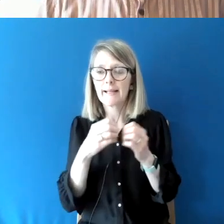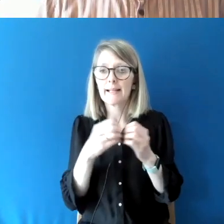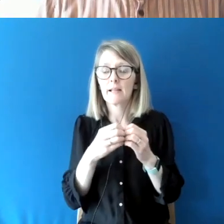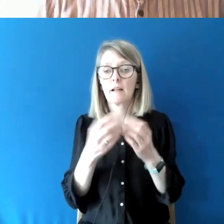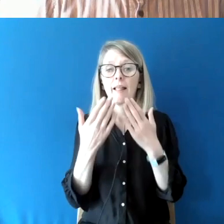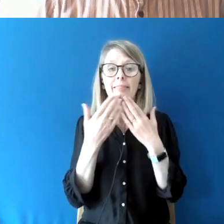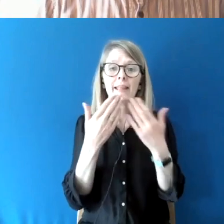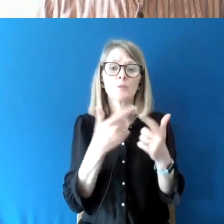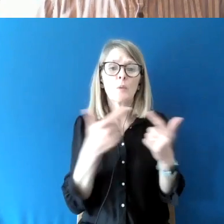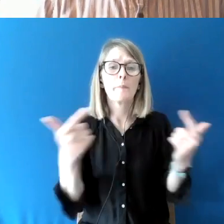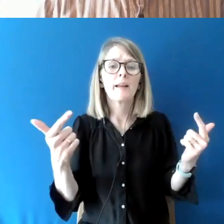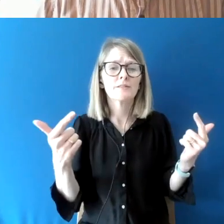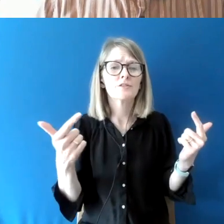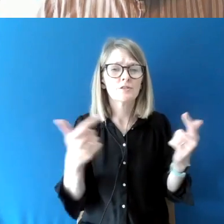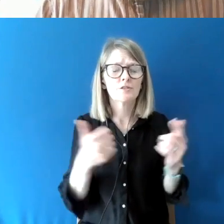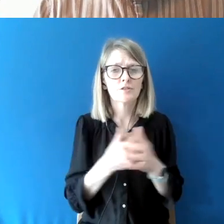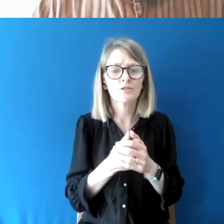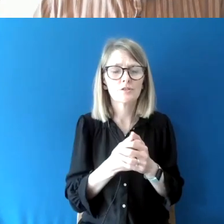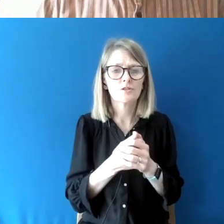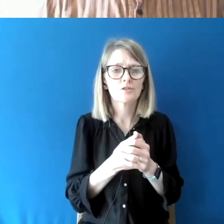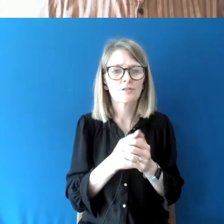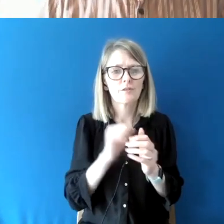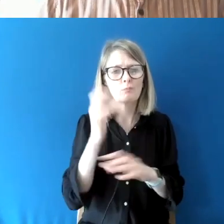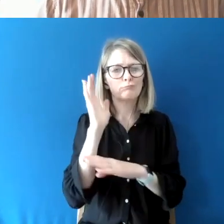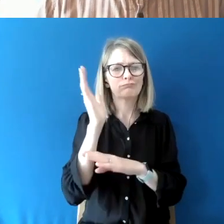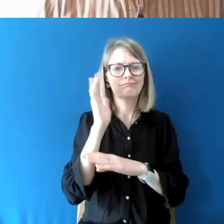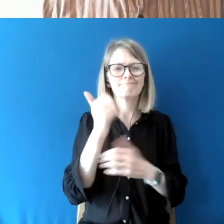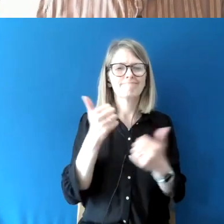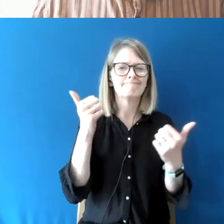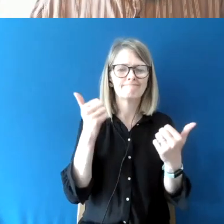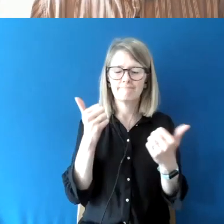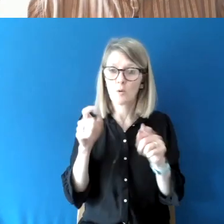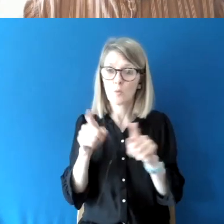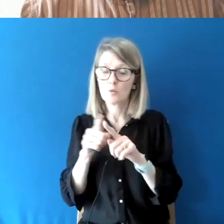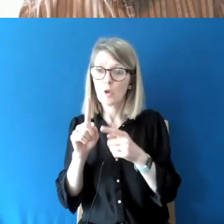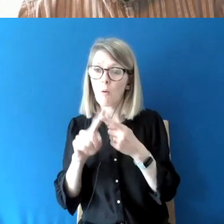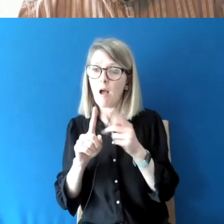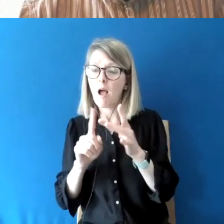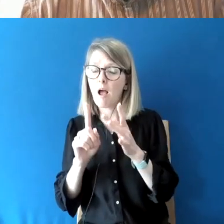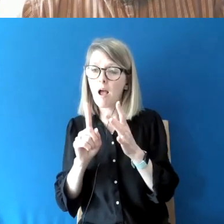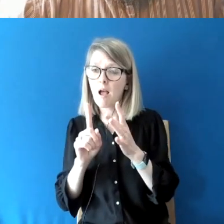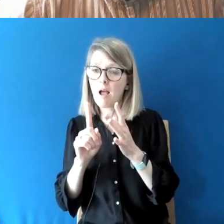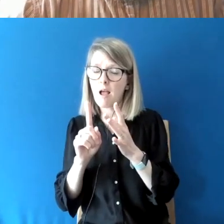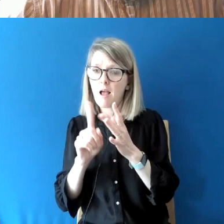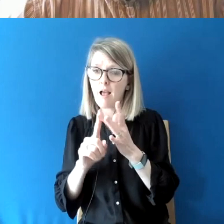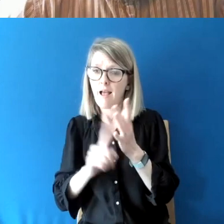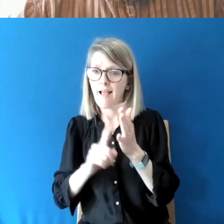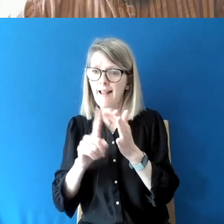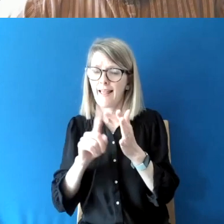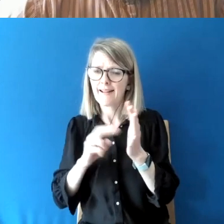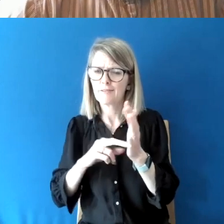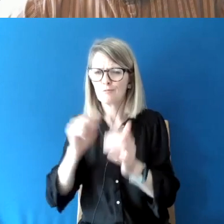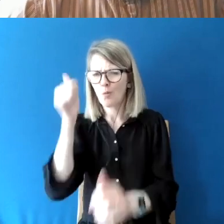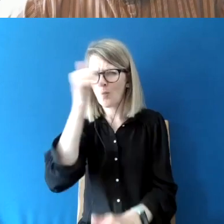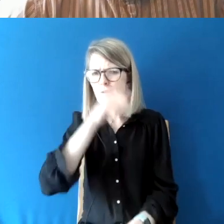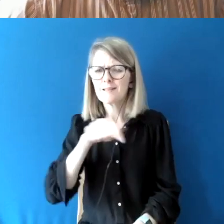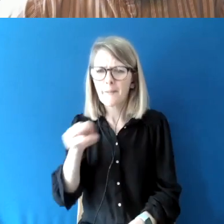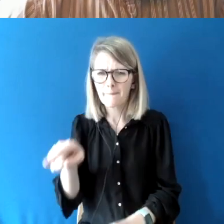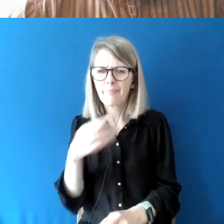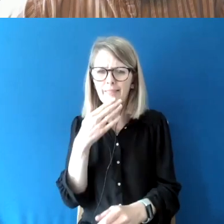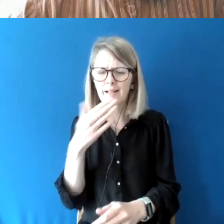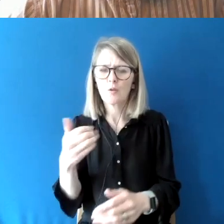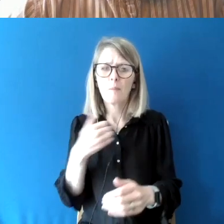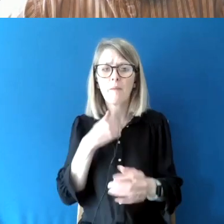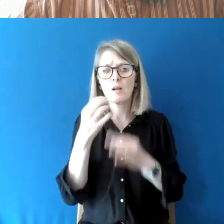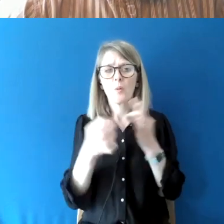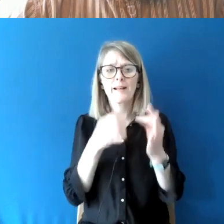Thank you so much, Anderson, for your presentation, and also Eileen for your wisdom. Just really, I suppose my question would echo that